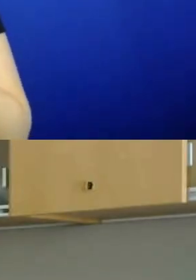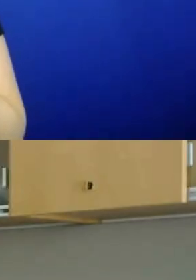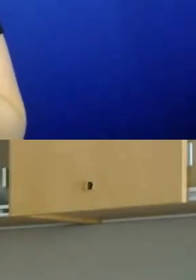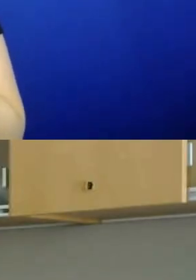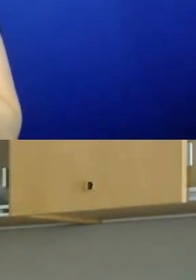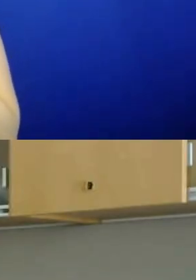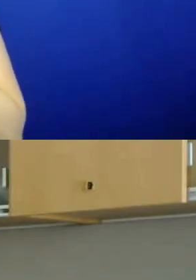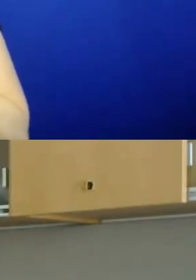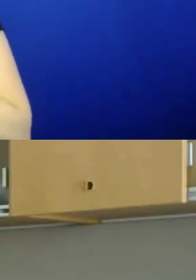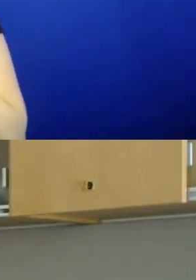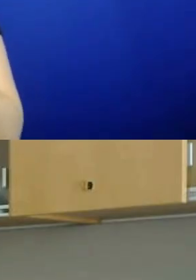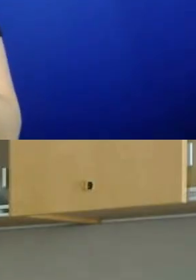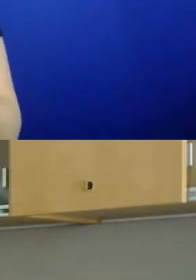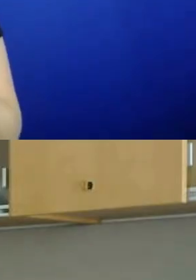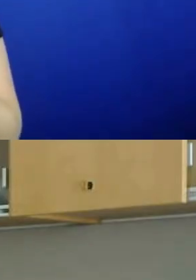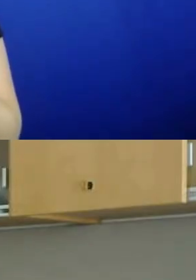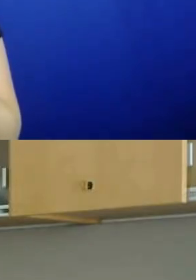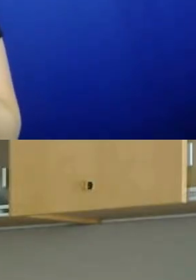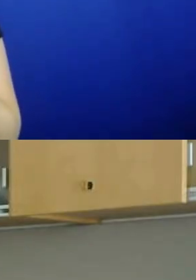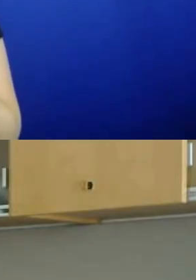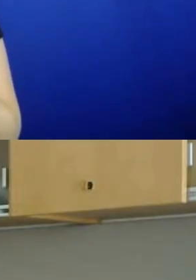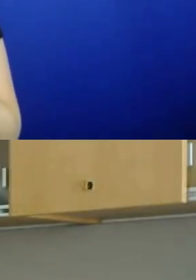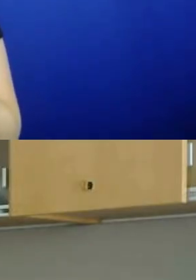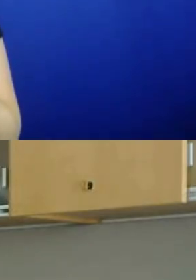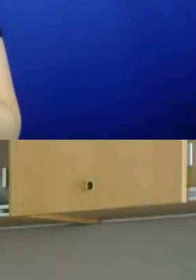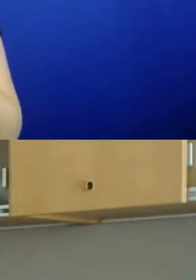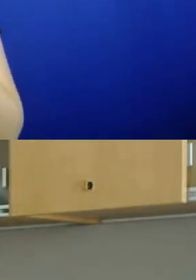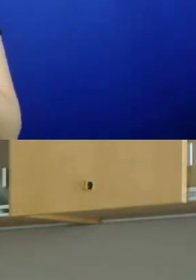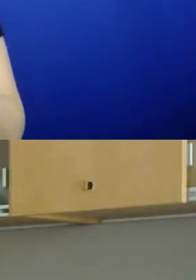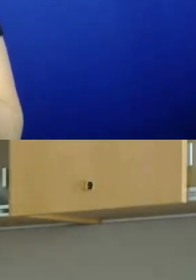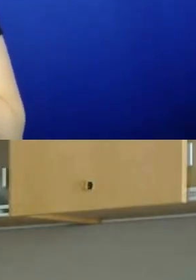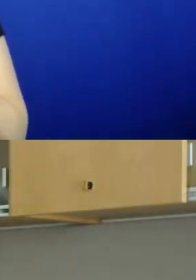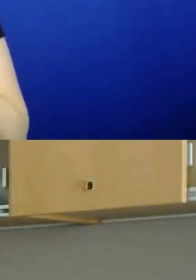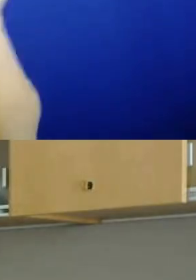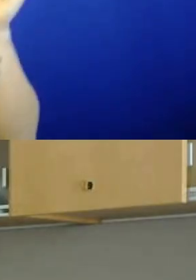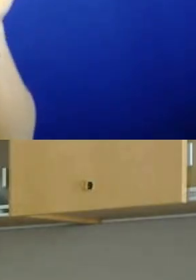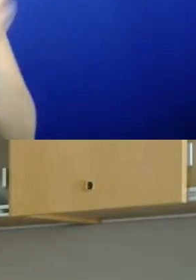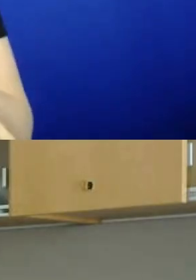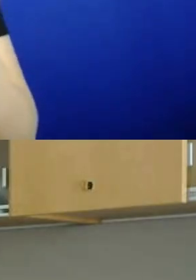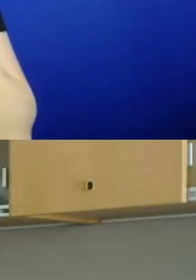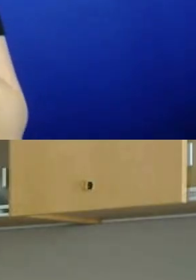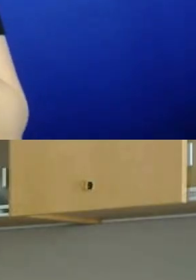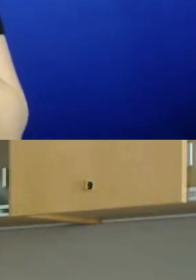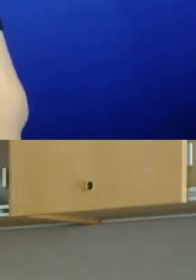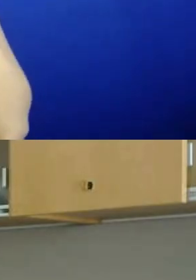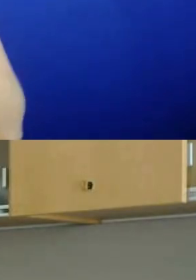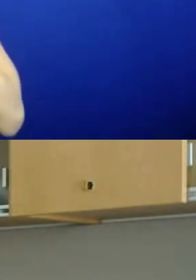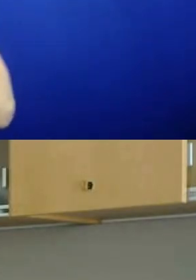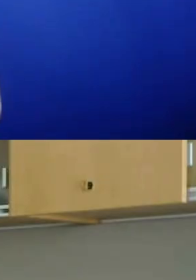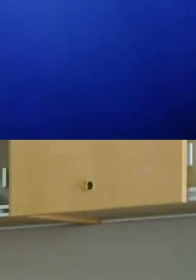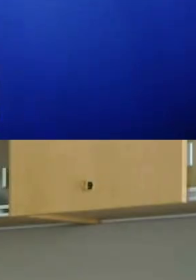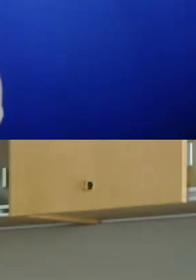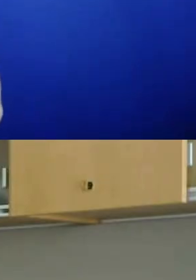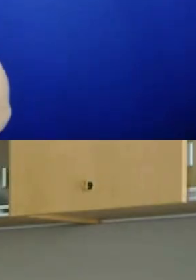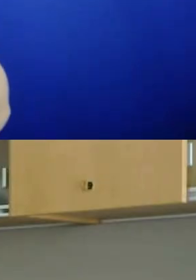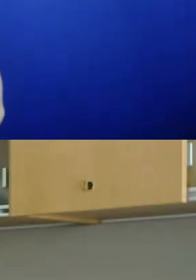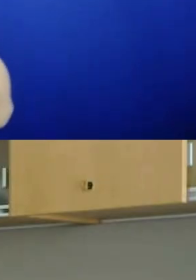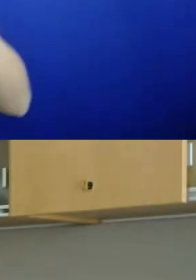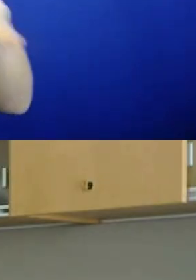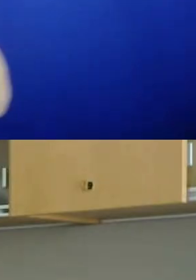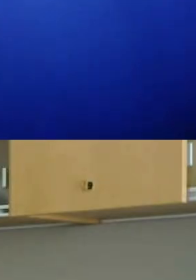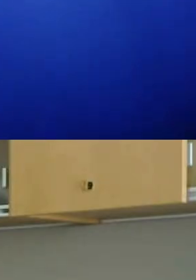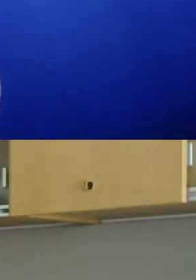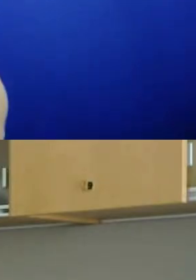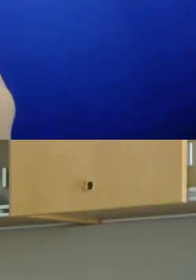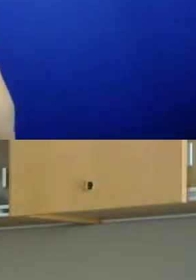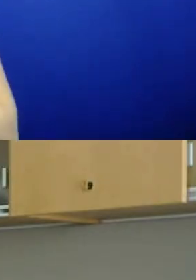medical card, which pushes them to use adult use cannabis, that for our areas, we're very rural. If you have your medical